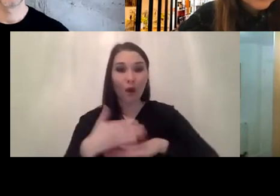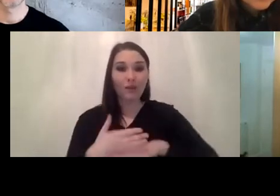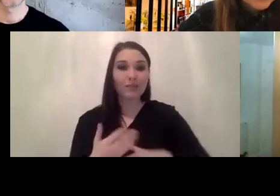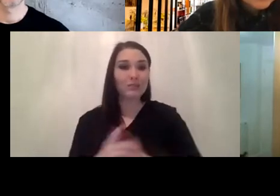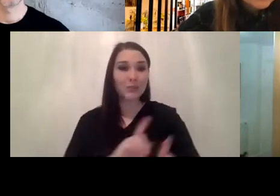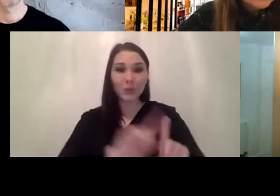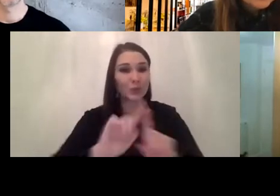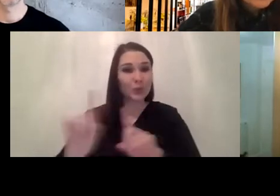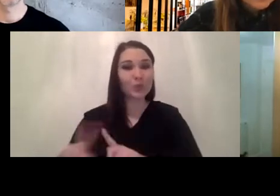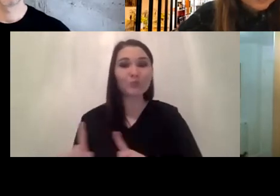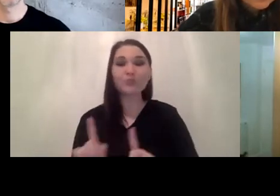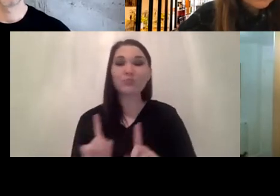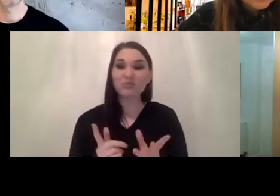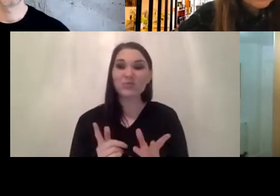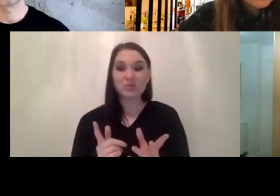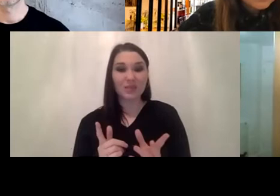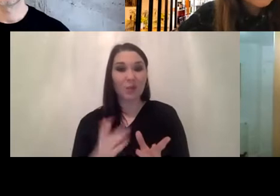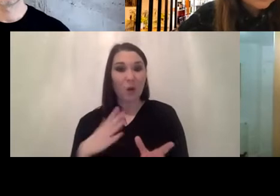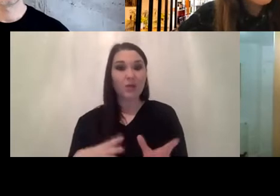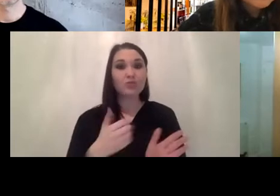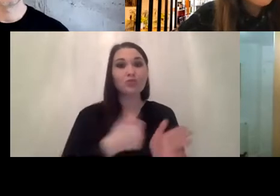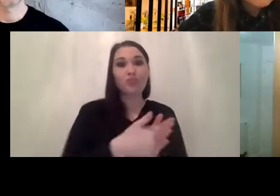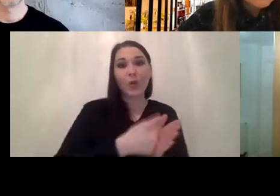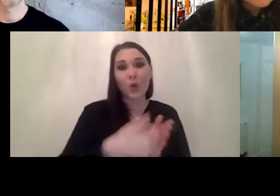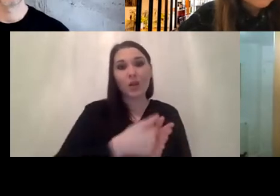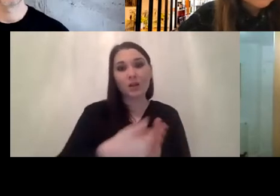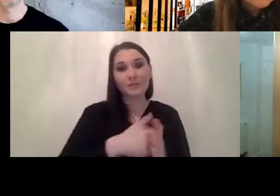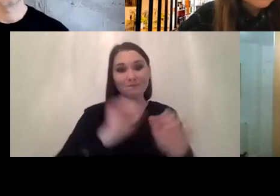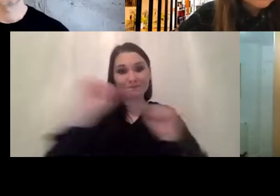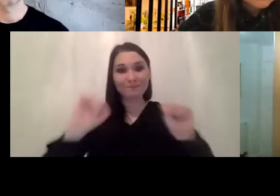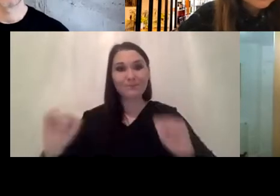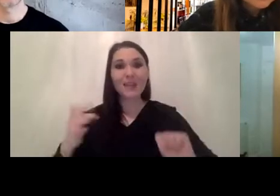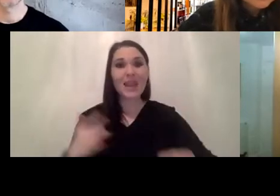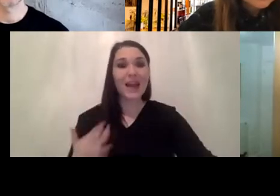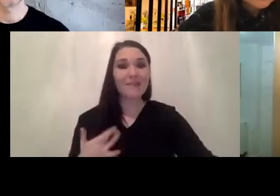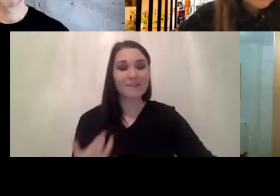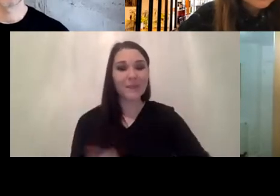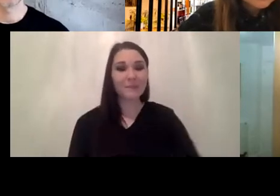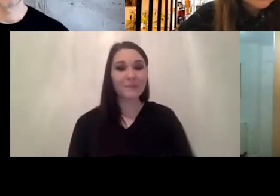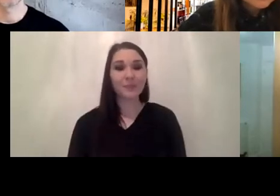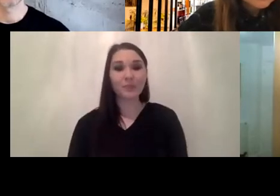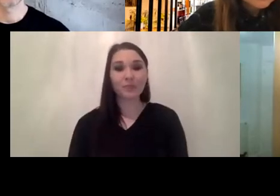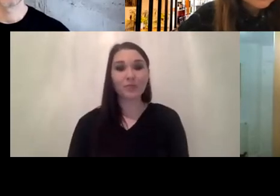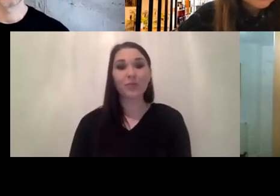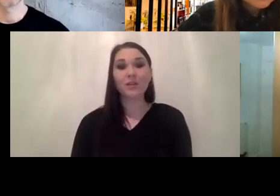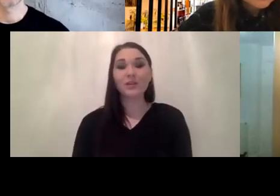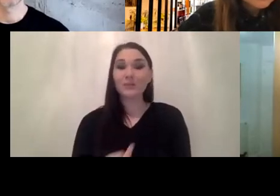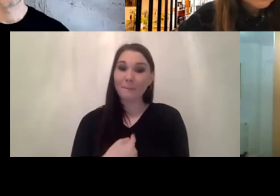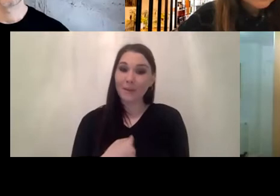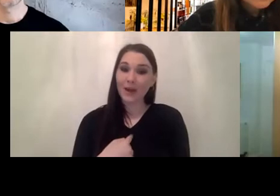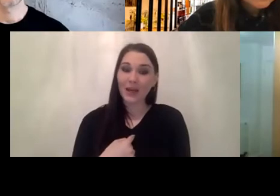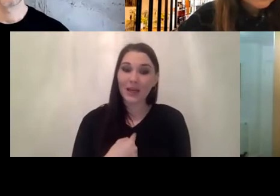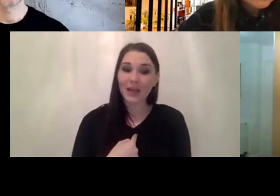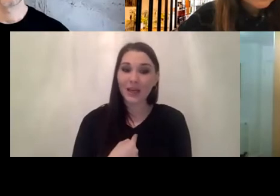of regularity into people's working lives, really. So for me, we do things like which I'm sure is pretty common. We